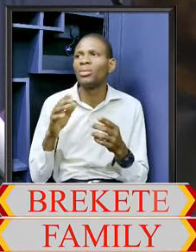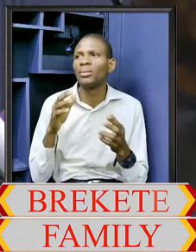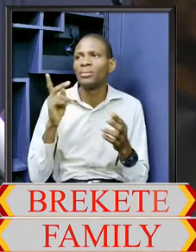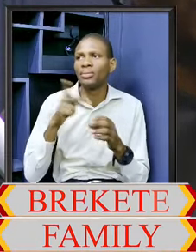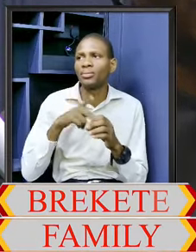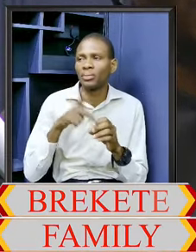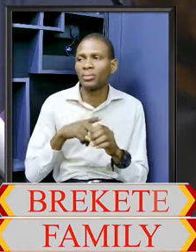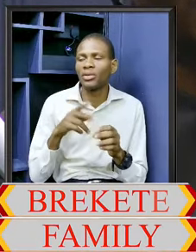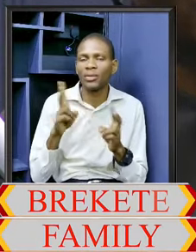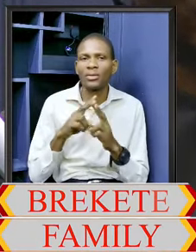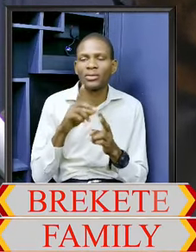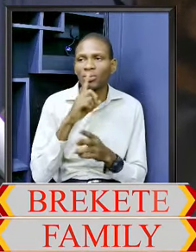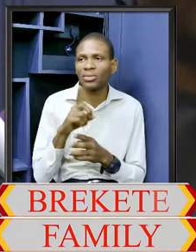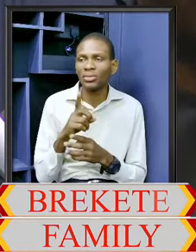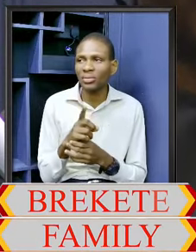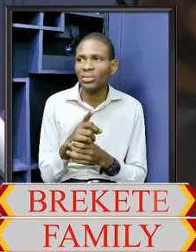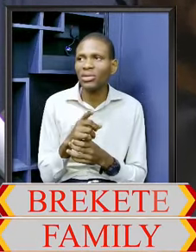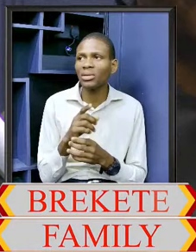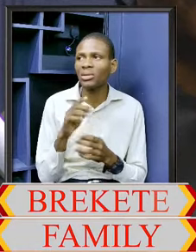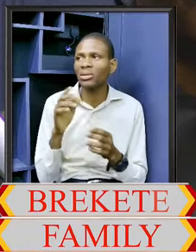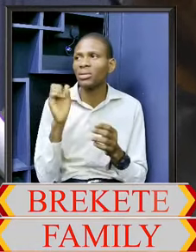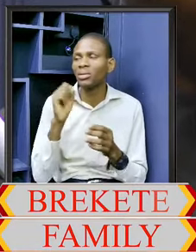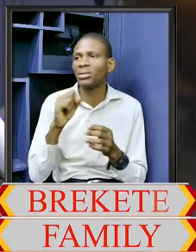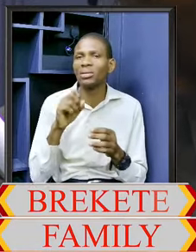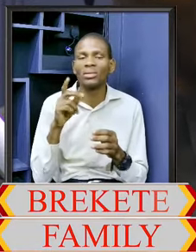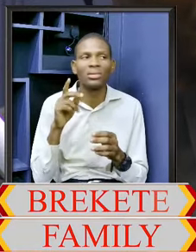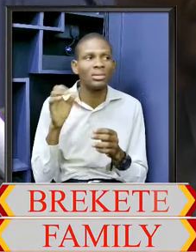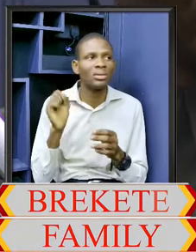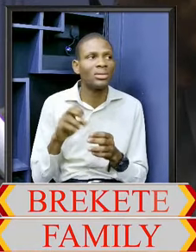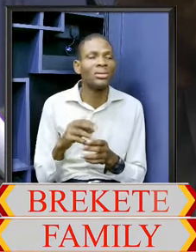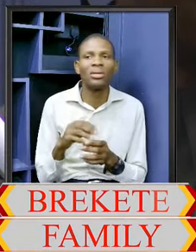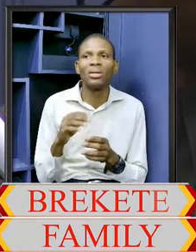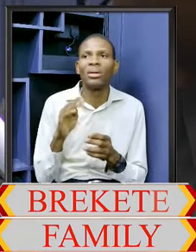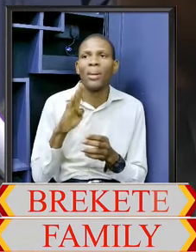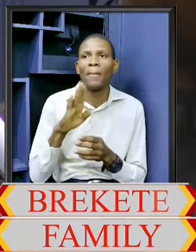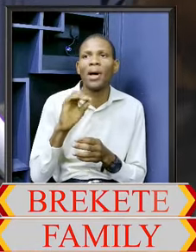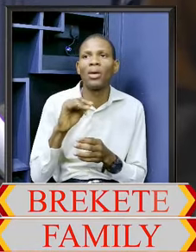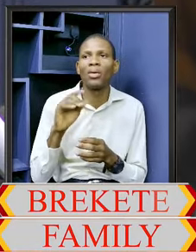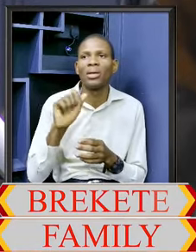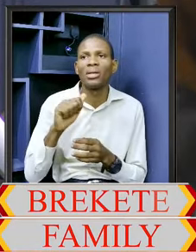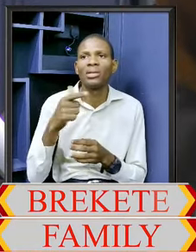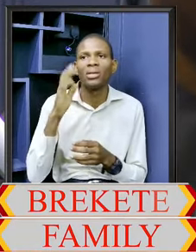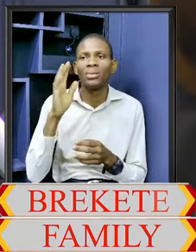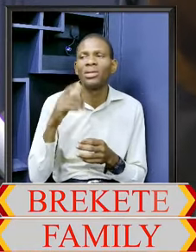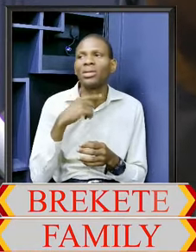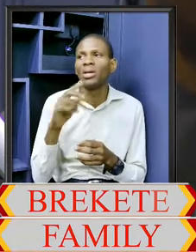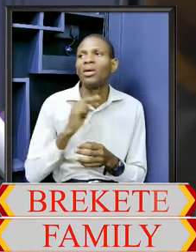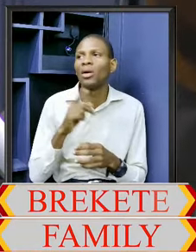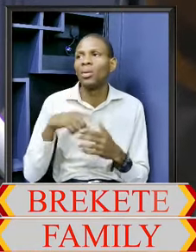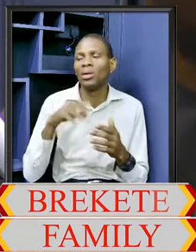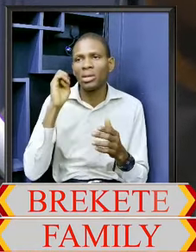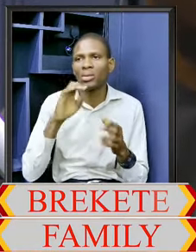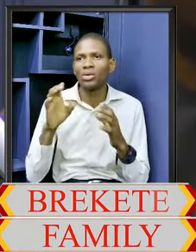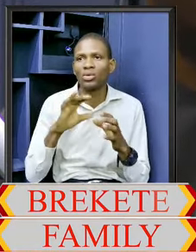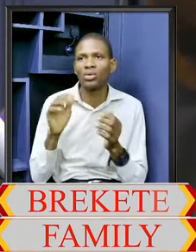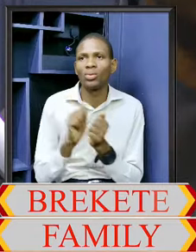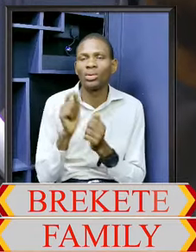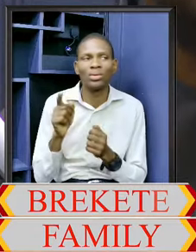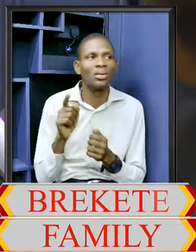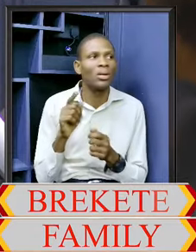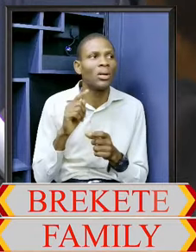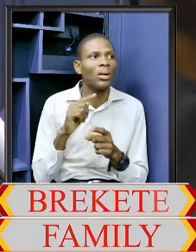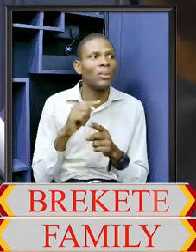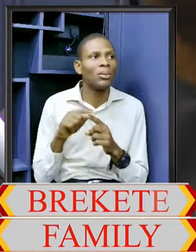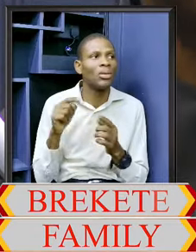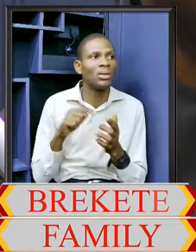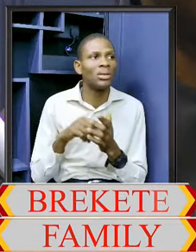sure? Yes, I'm very sure, sir. You there ready to plant? I'm very ready, sir. Okay. Bio-AG go tell us what he go do. With you, but